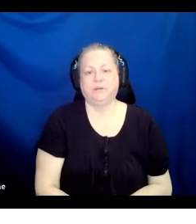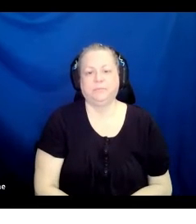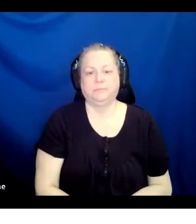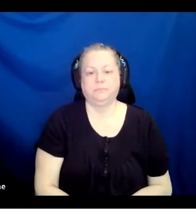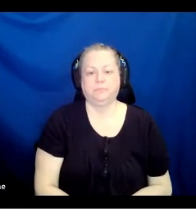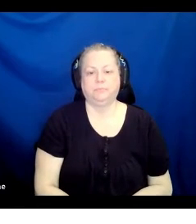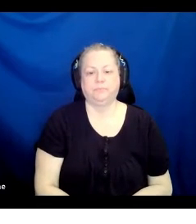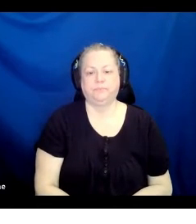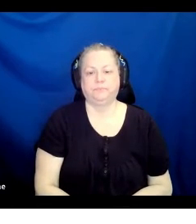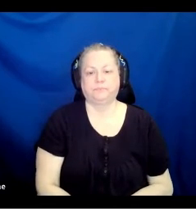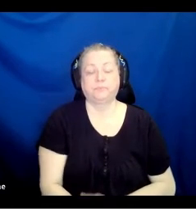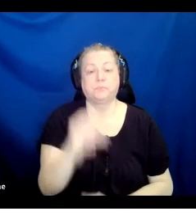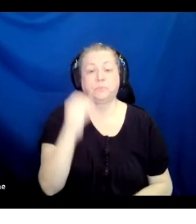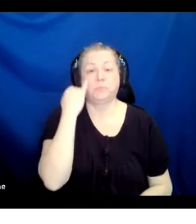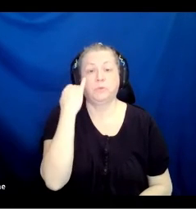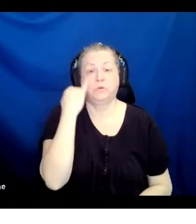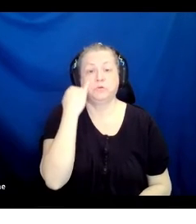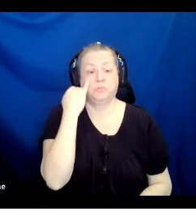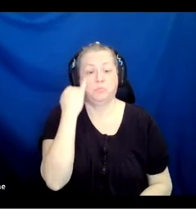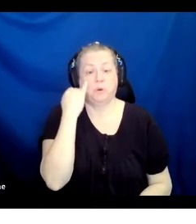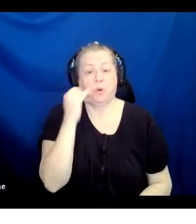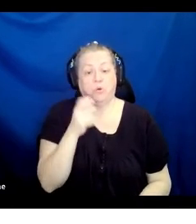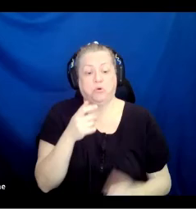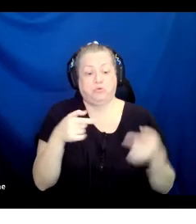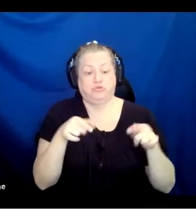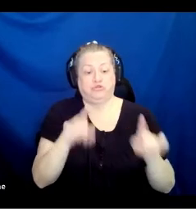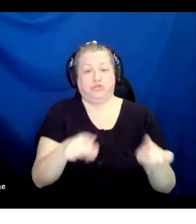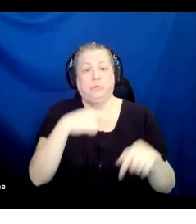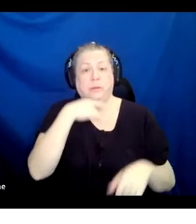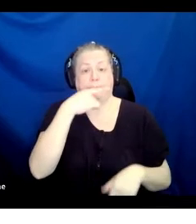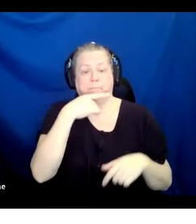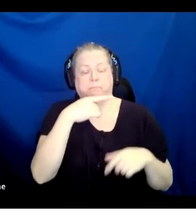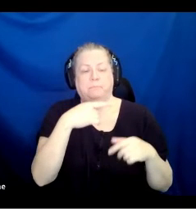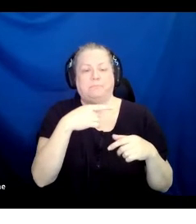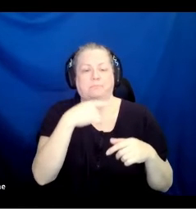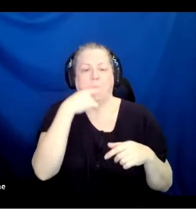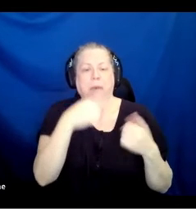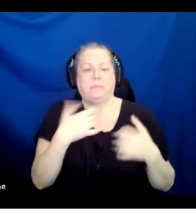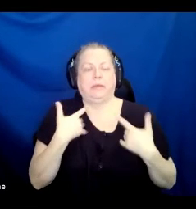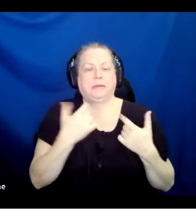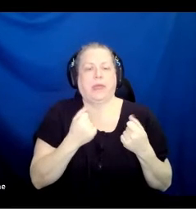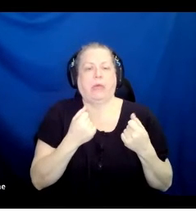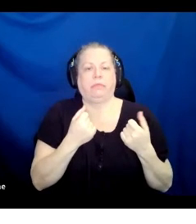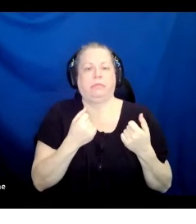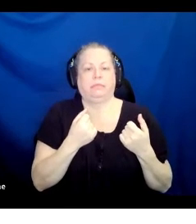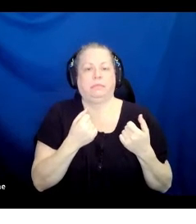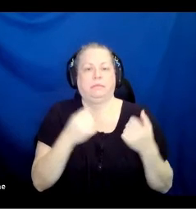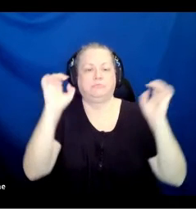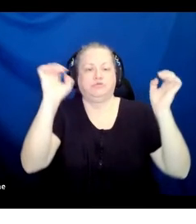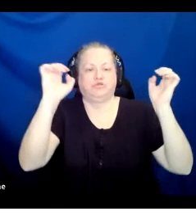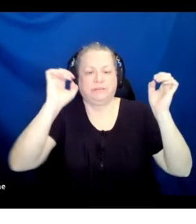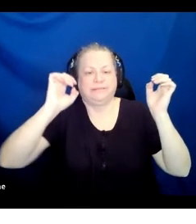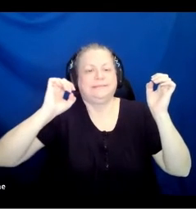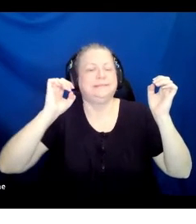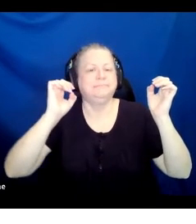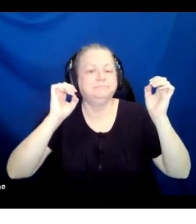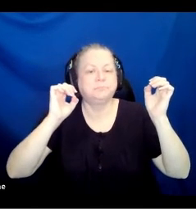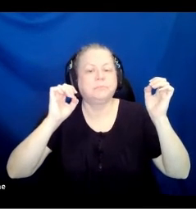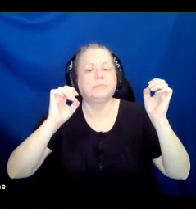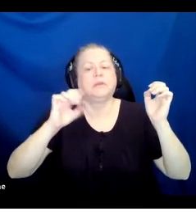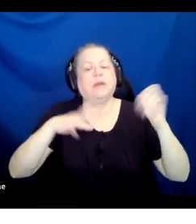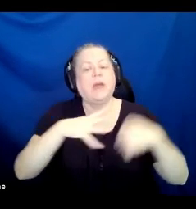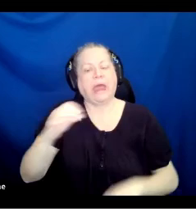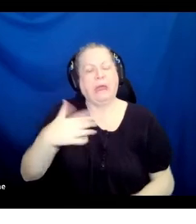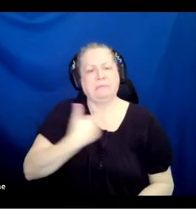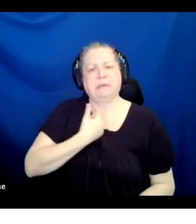If they completed a review during the public health emergency and either self-attested to their disability or received